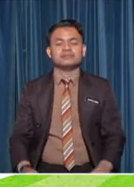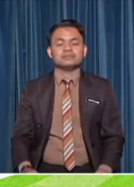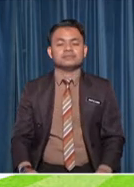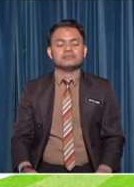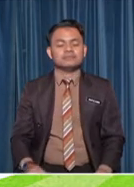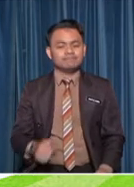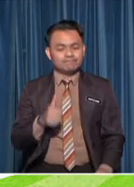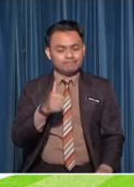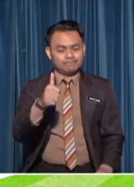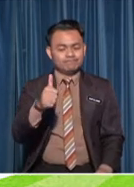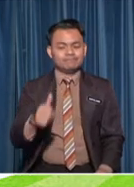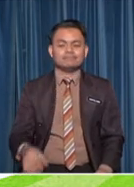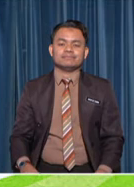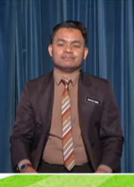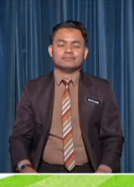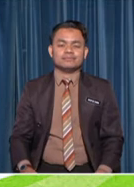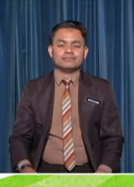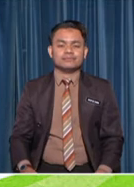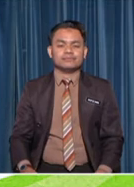Very good.